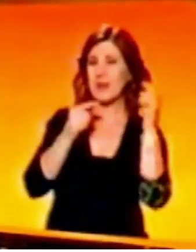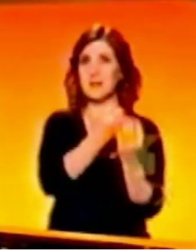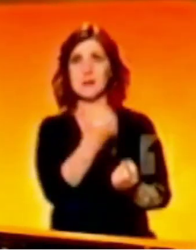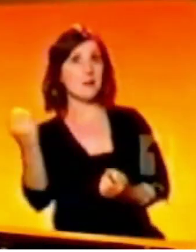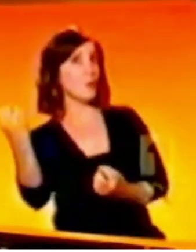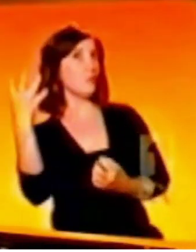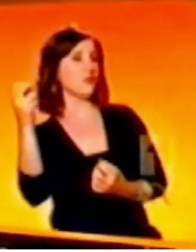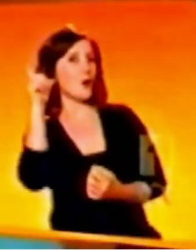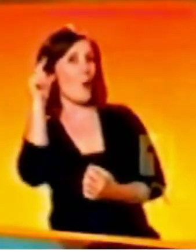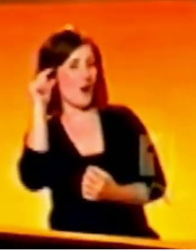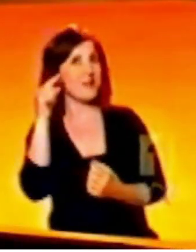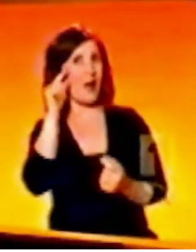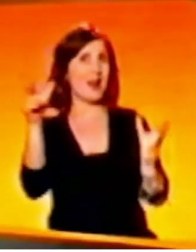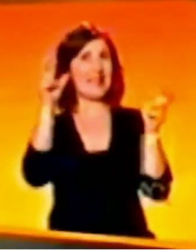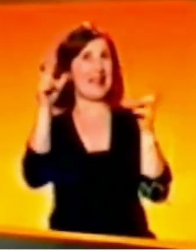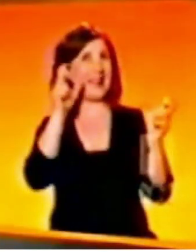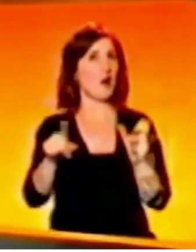is. Exactly. Yeah, okay. Let's go to the panel.